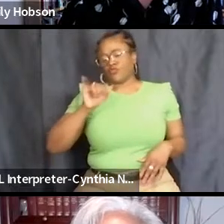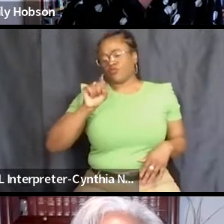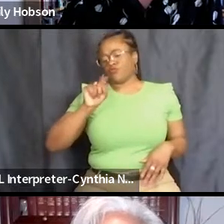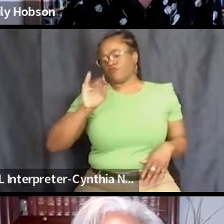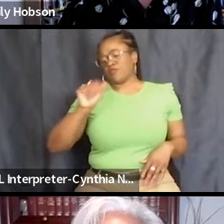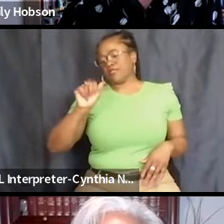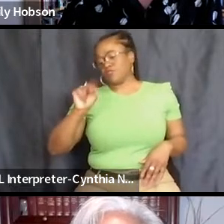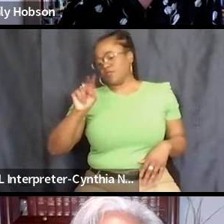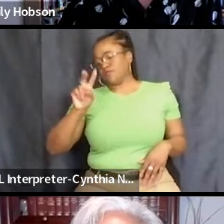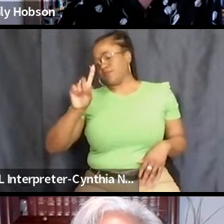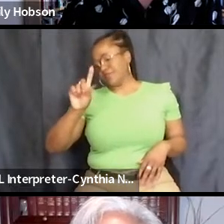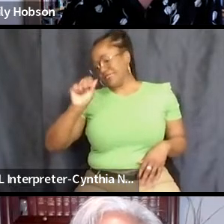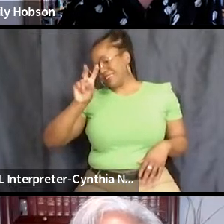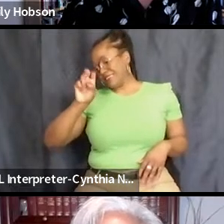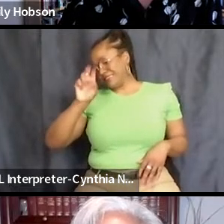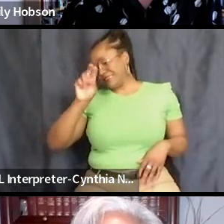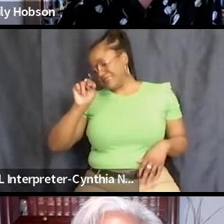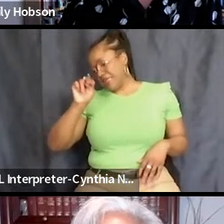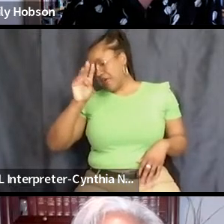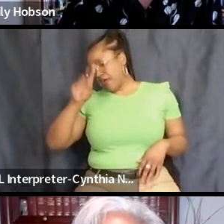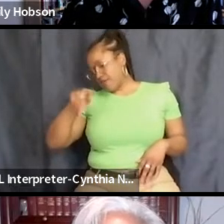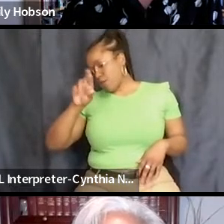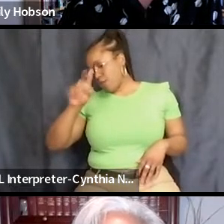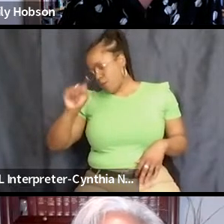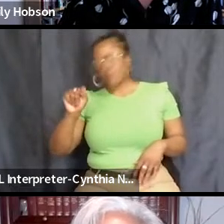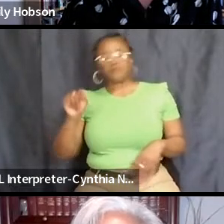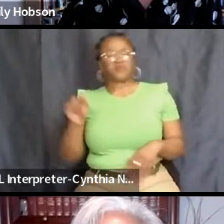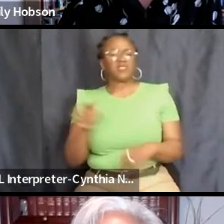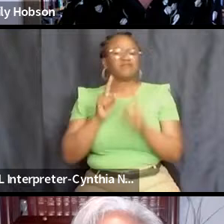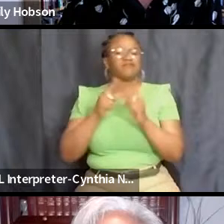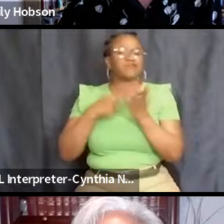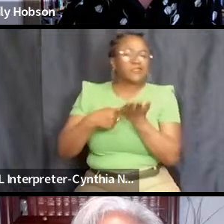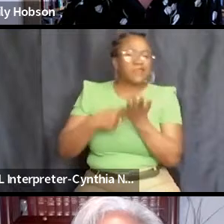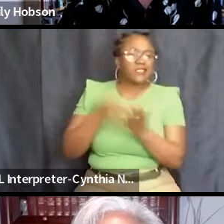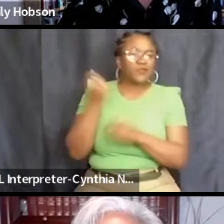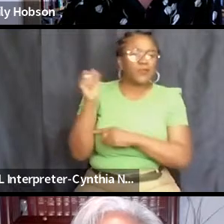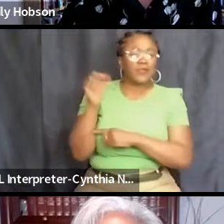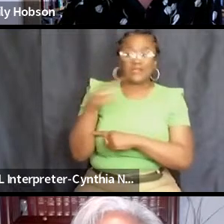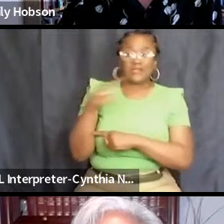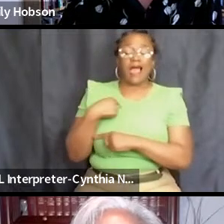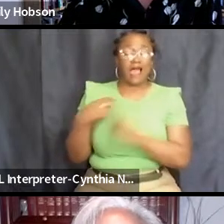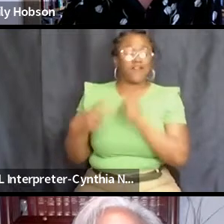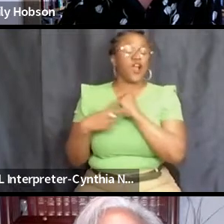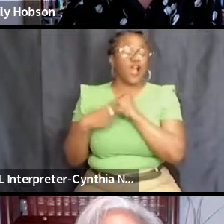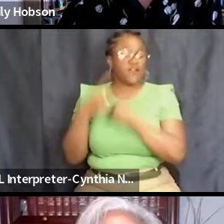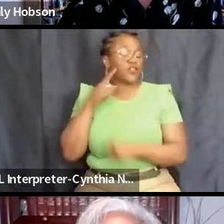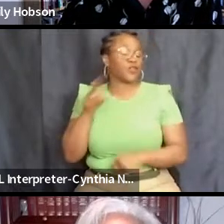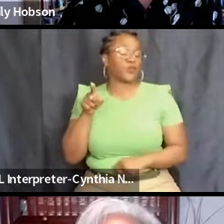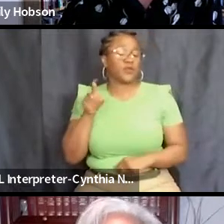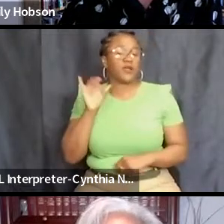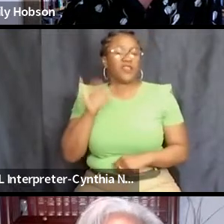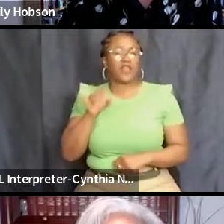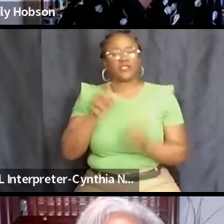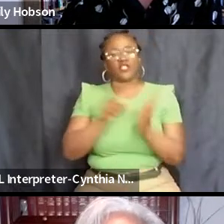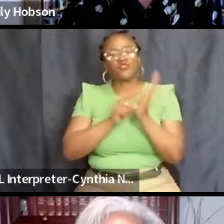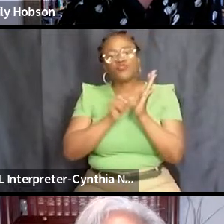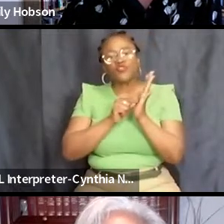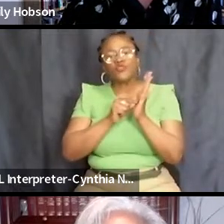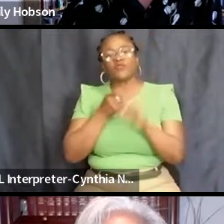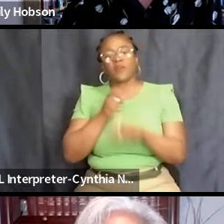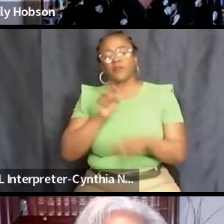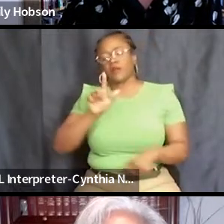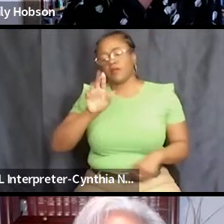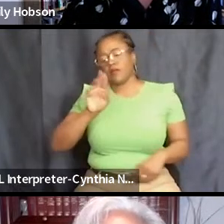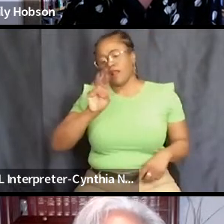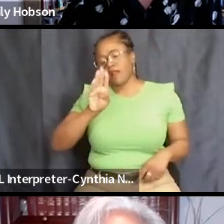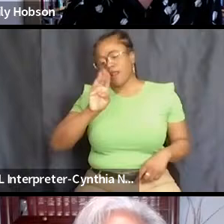Radical Information Project at Michigan. We started talking about rebellions and he was like, I have an archive for you, which was the news clippings of the Lemberg Center for the